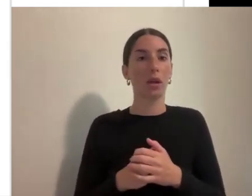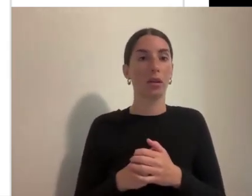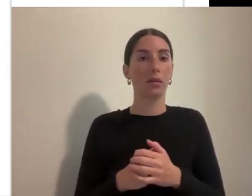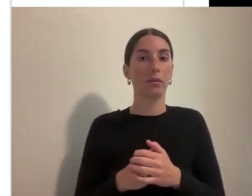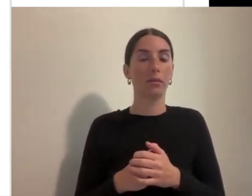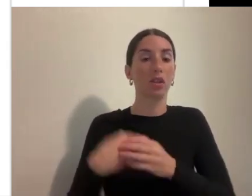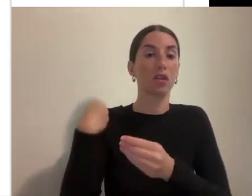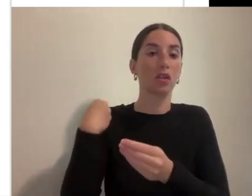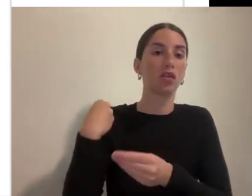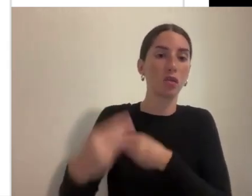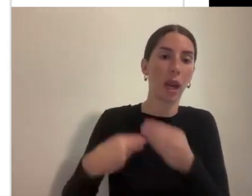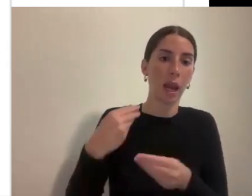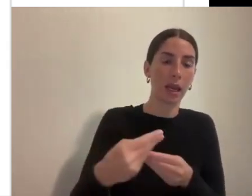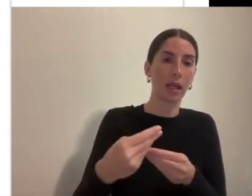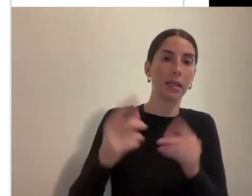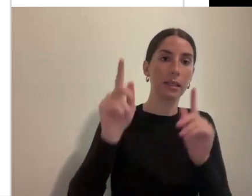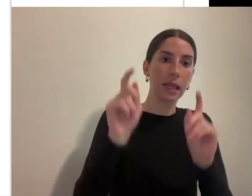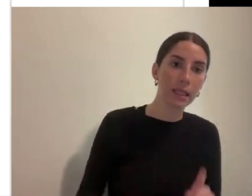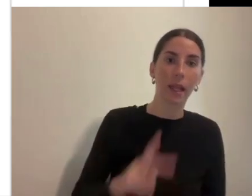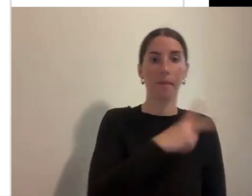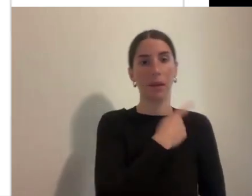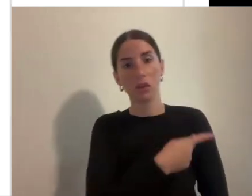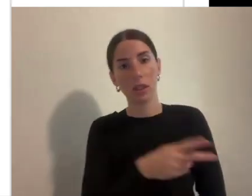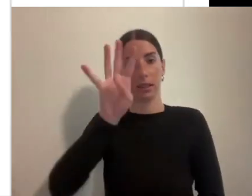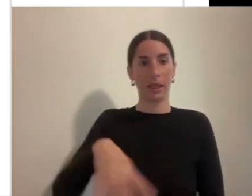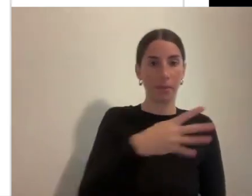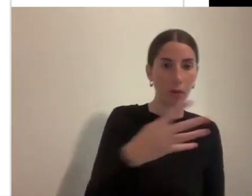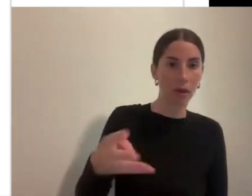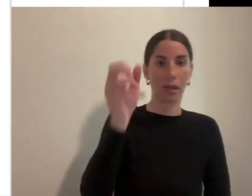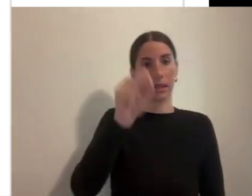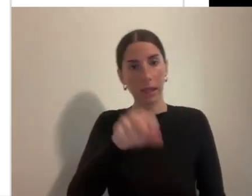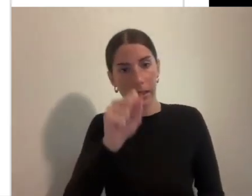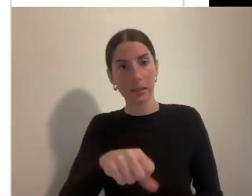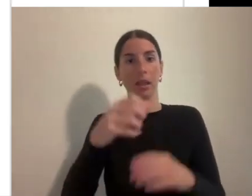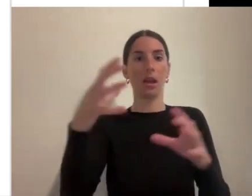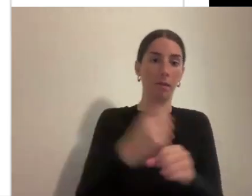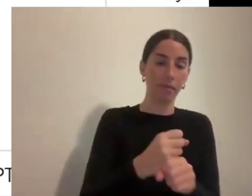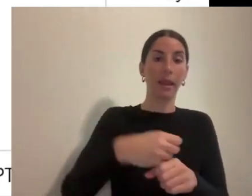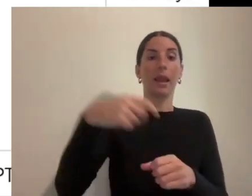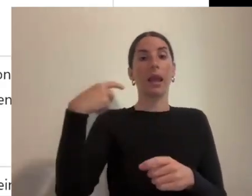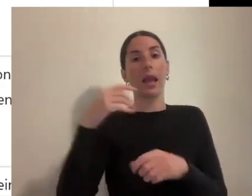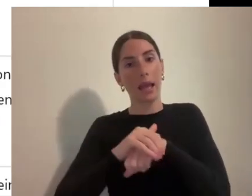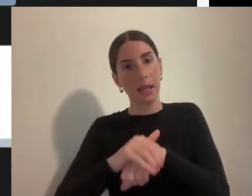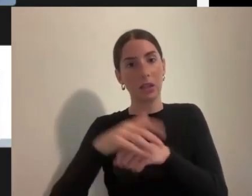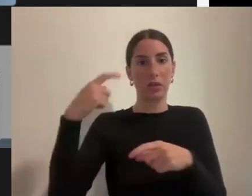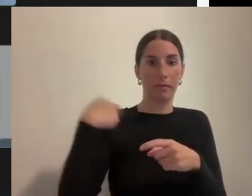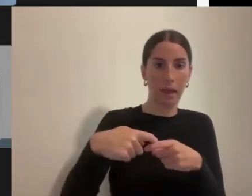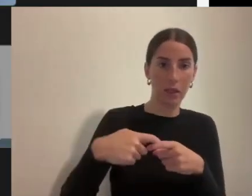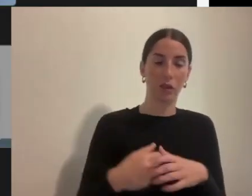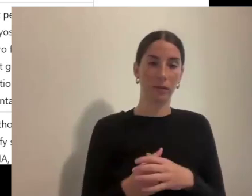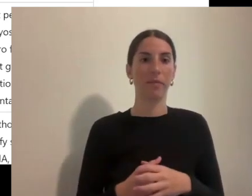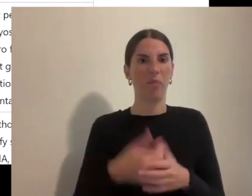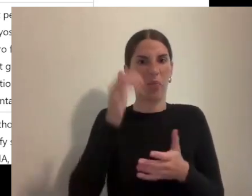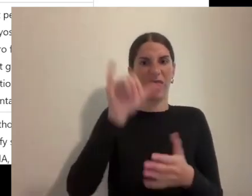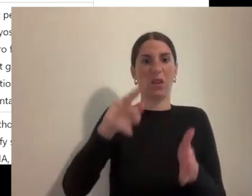patients, table, yes to additional columns, English and Spanish, yes when appropriate. And this is what I get. Oops,